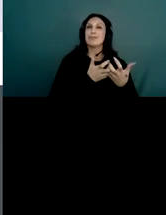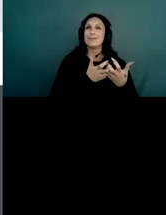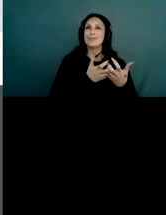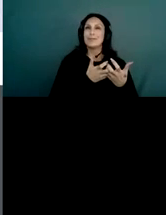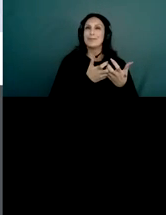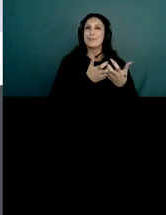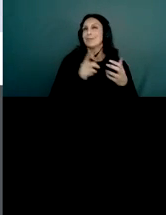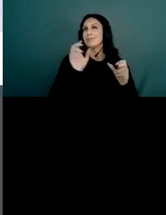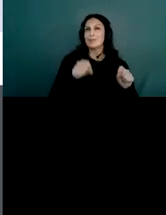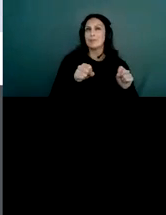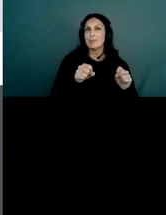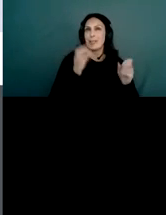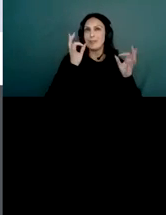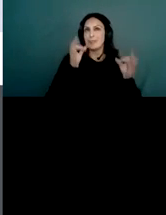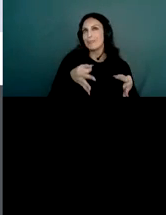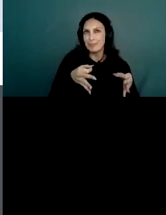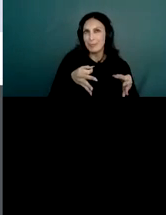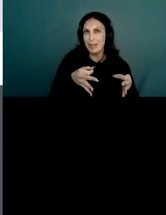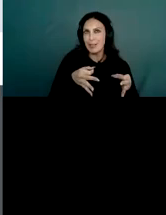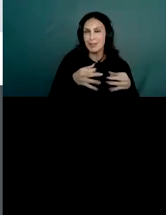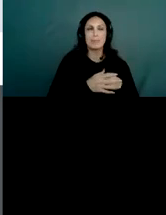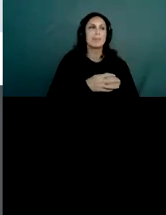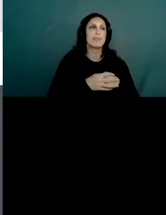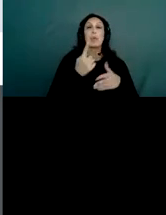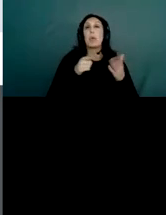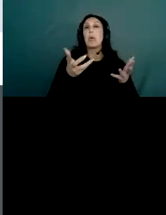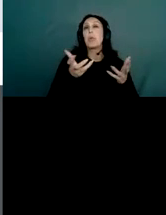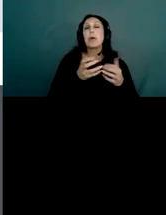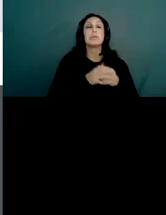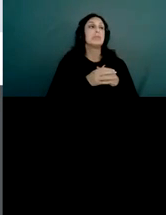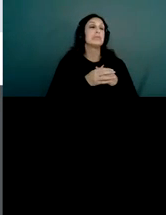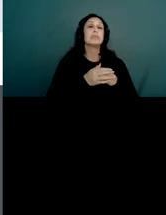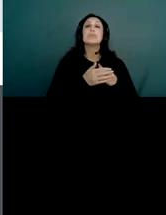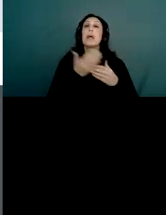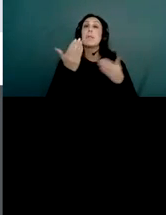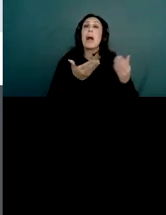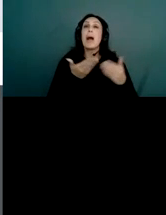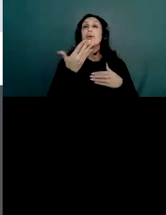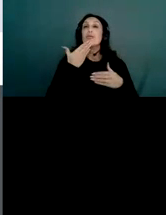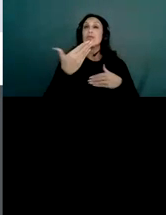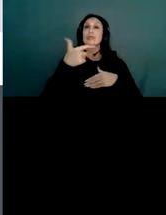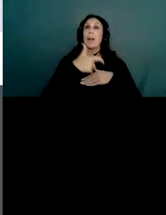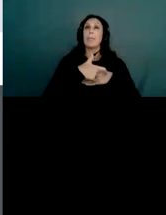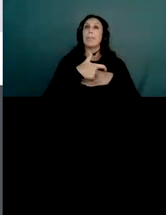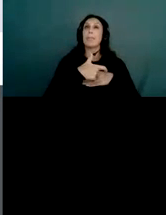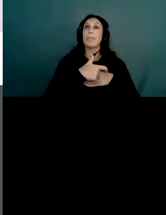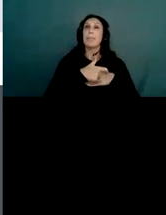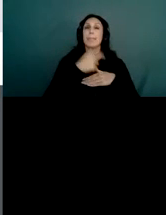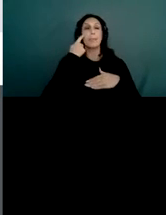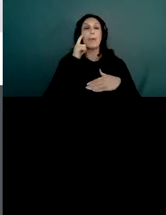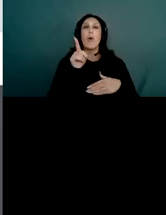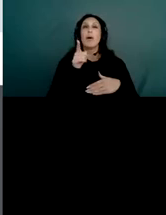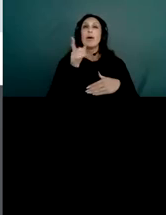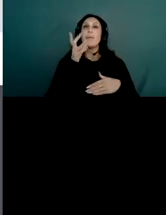you would like to use this. Maybe students get some sort of incentive when they fill in, 5 in a row or something like